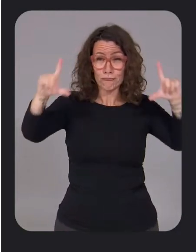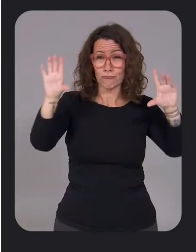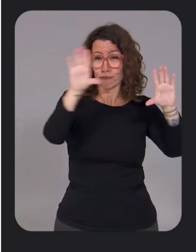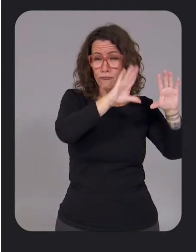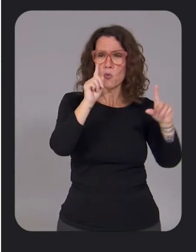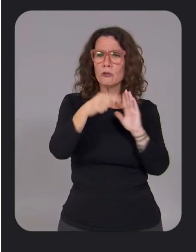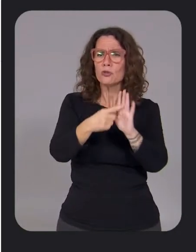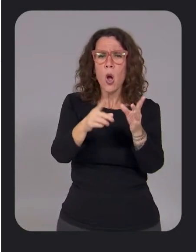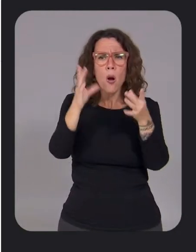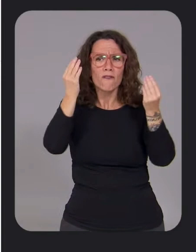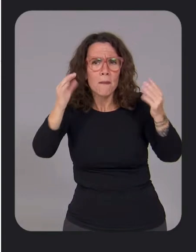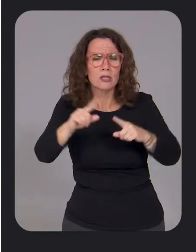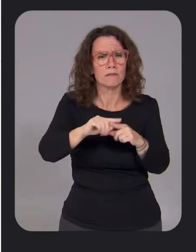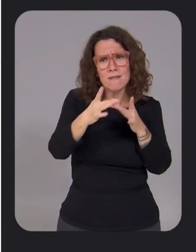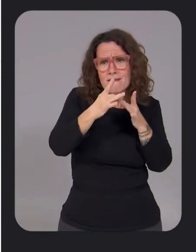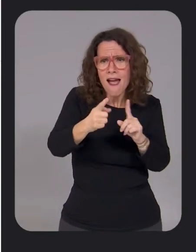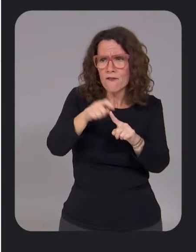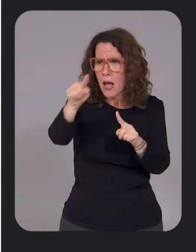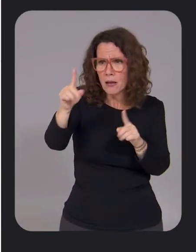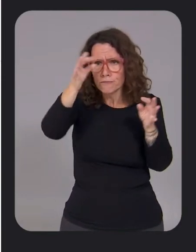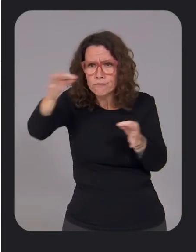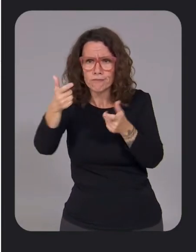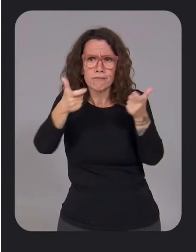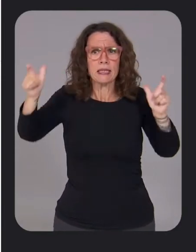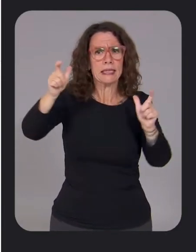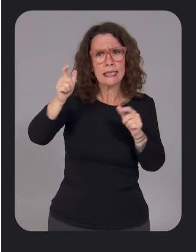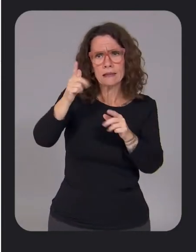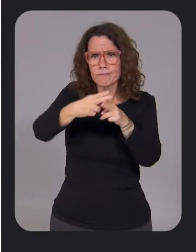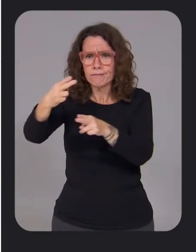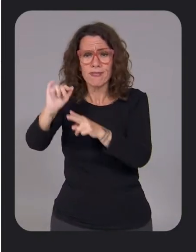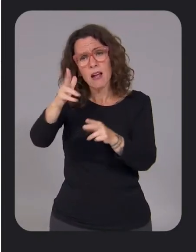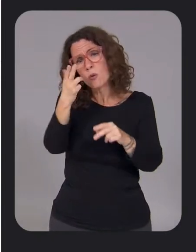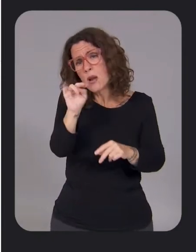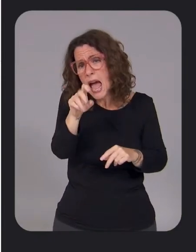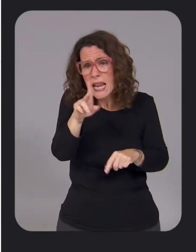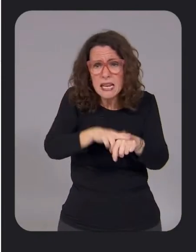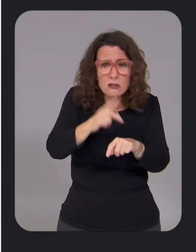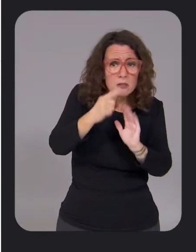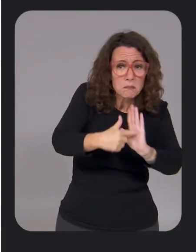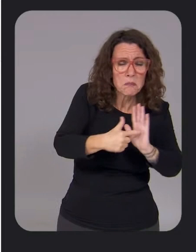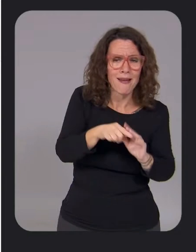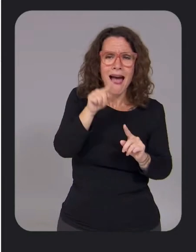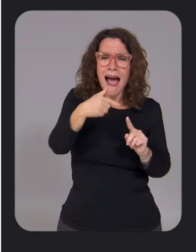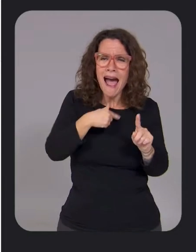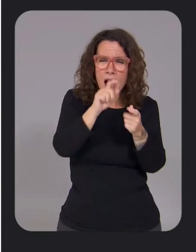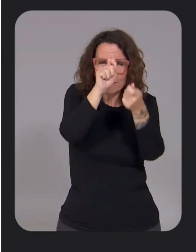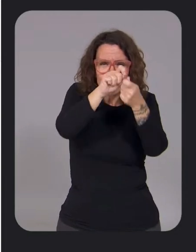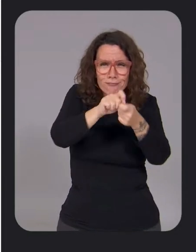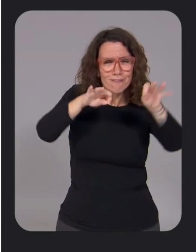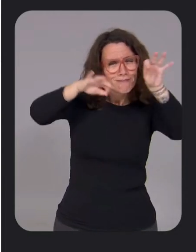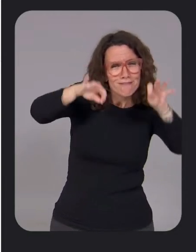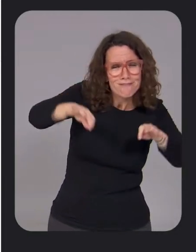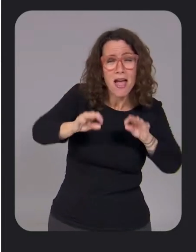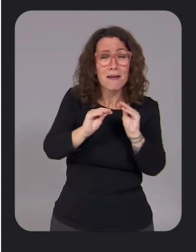authoritative sources like the United Nations, including concise explainers on the causes of climate change, its